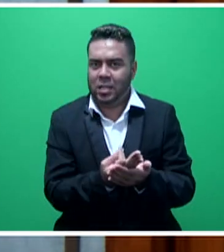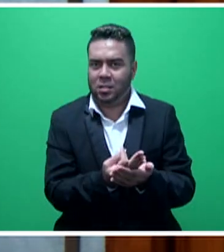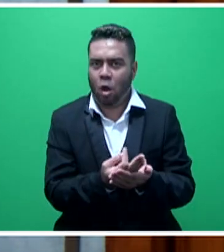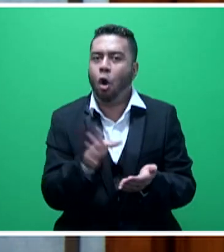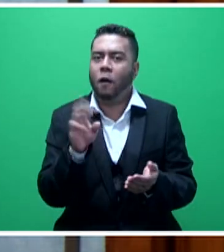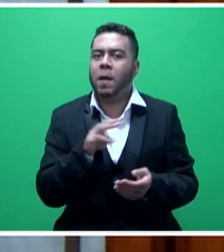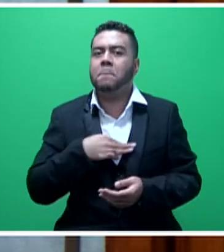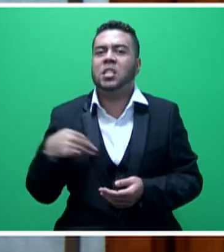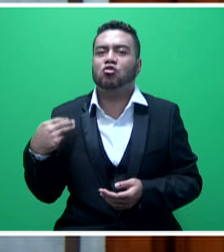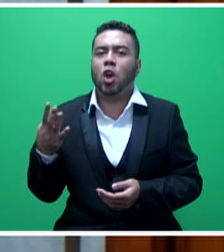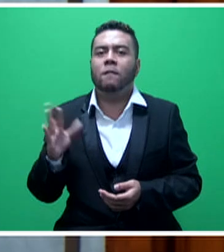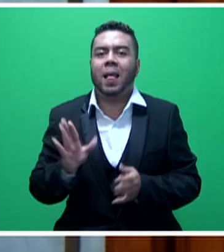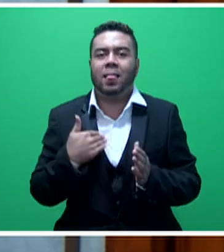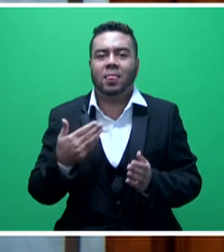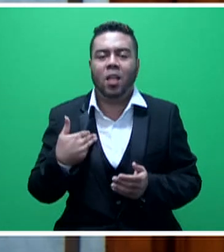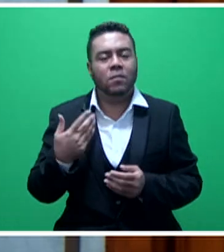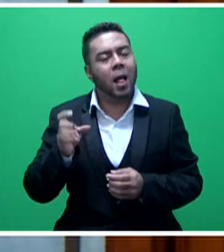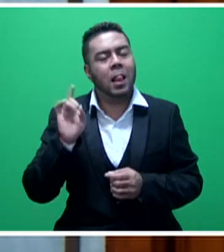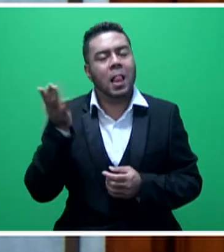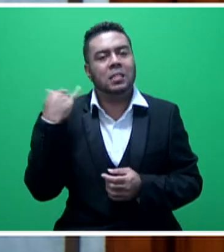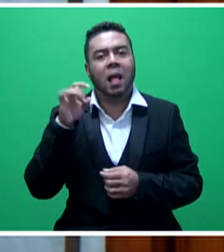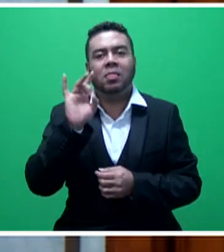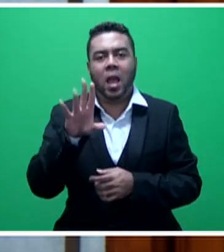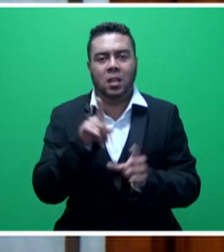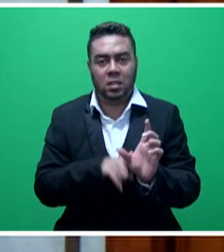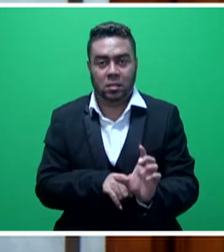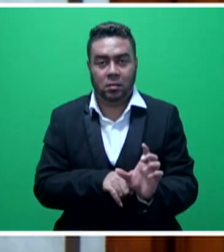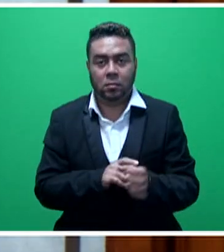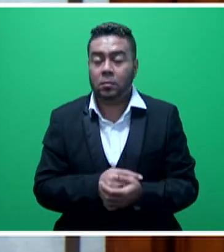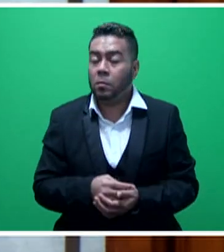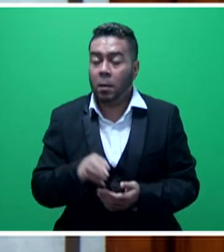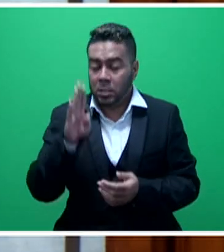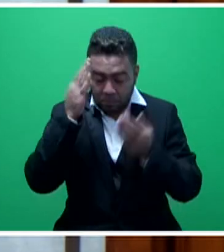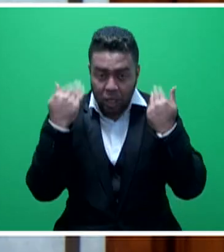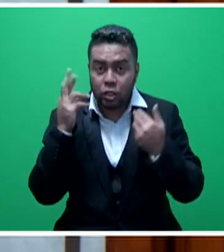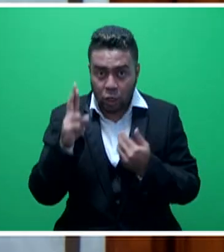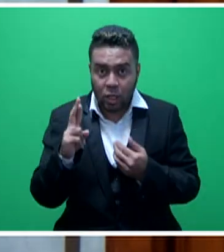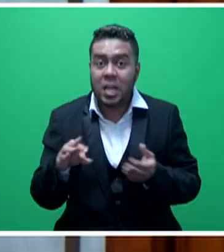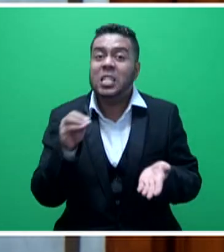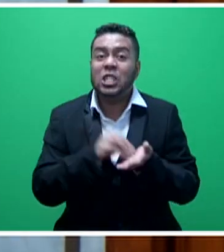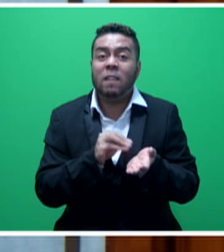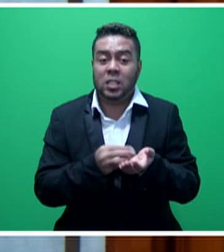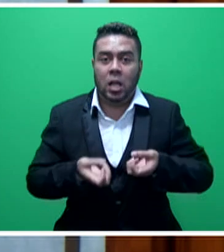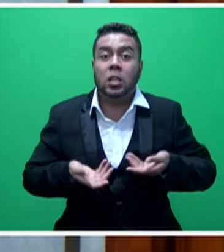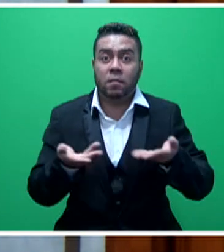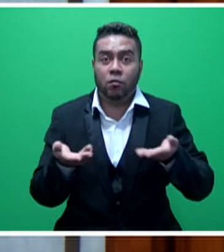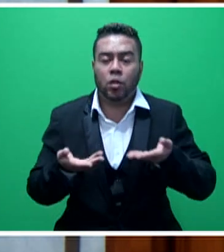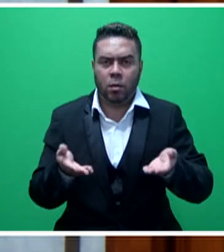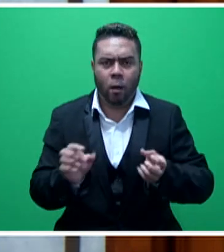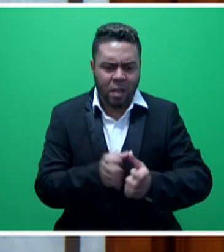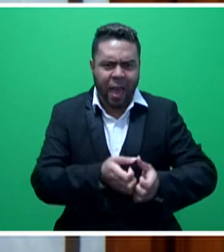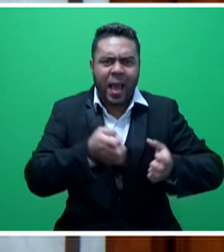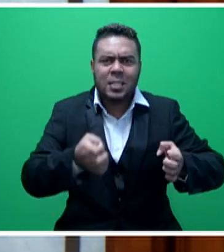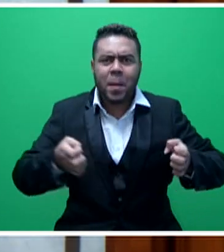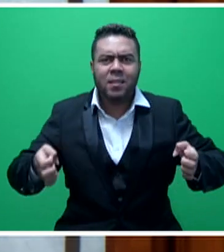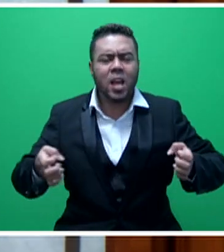the Ministry of Health over the last 10 years. Mr. Speaker, sir, service delivery, expanding our